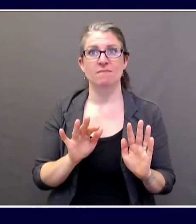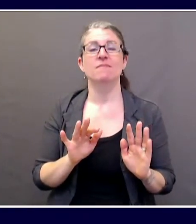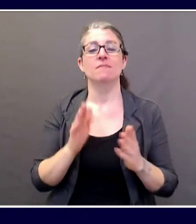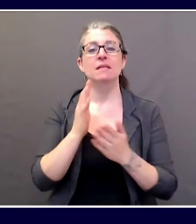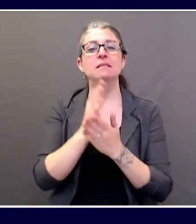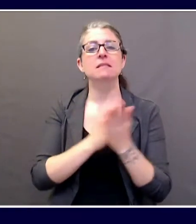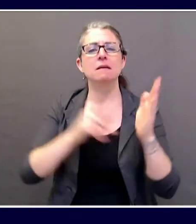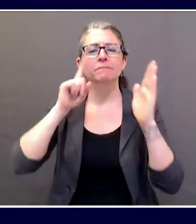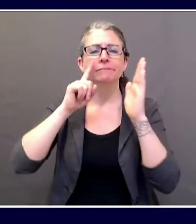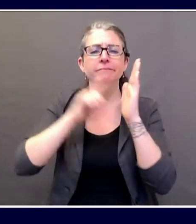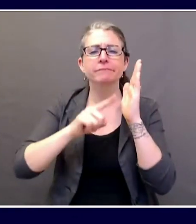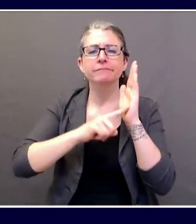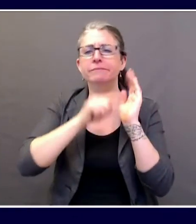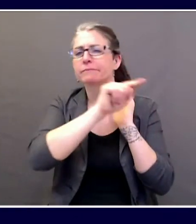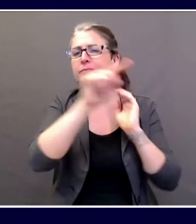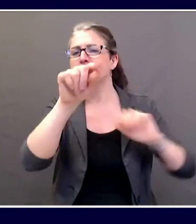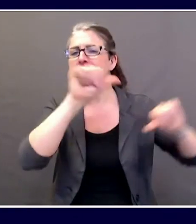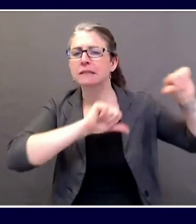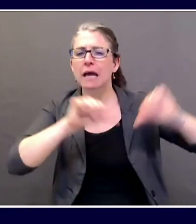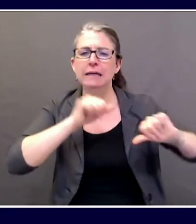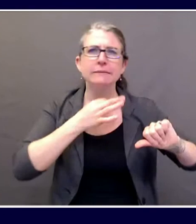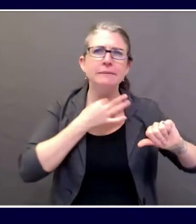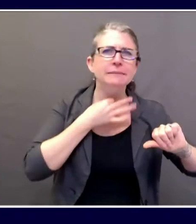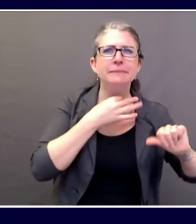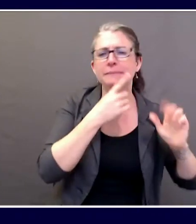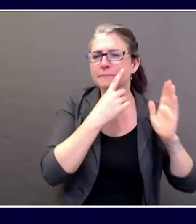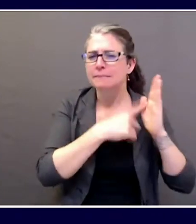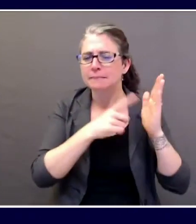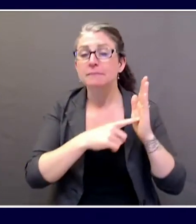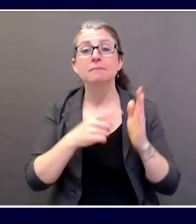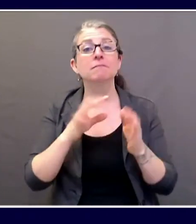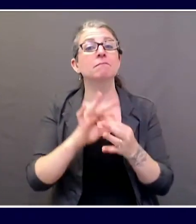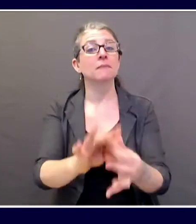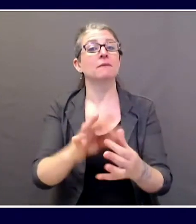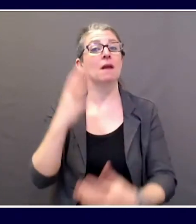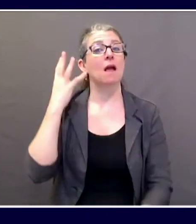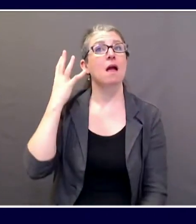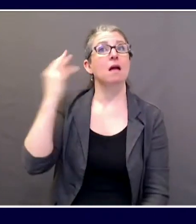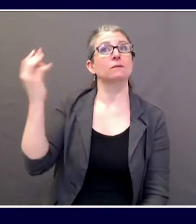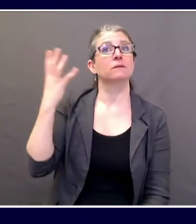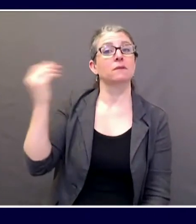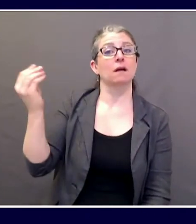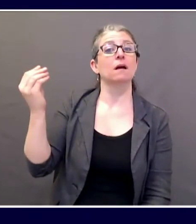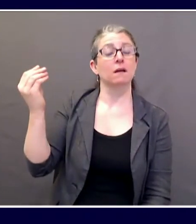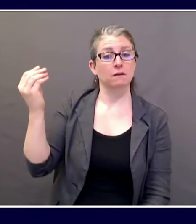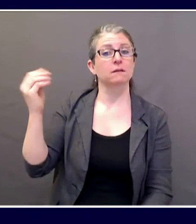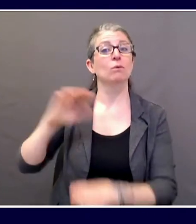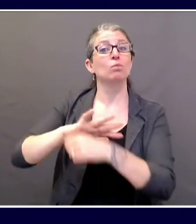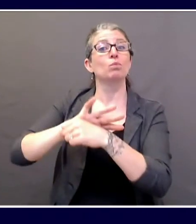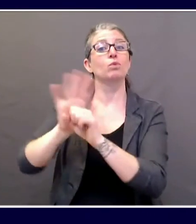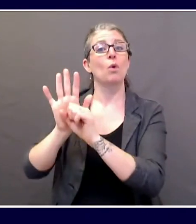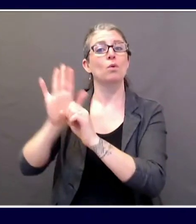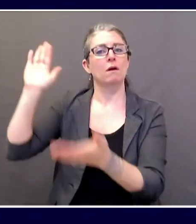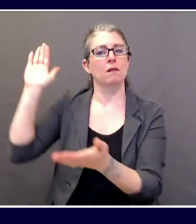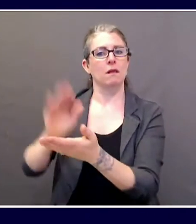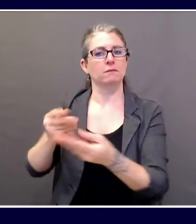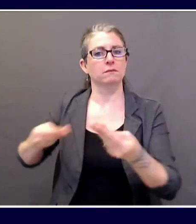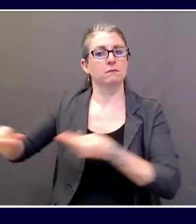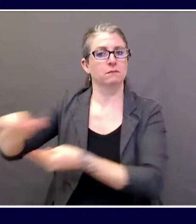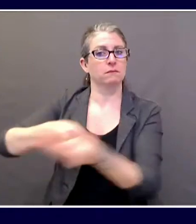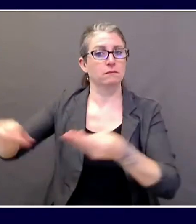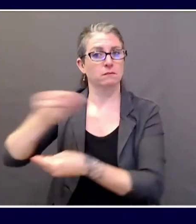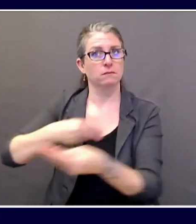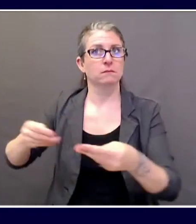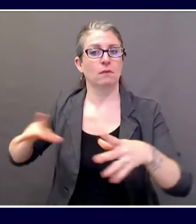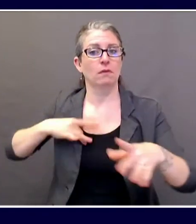in outdoor settings. And I'm wondering, if say a month or a couple months from now, if our cases start to go way down, would